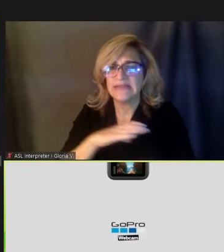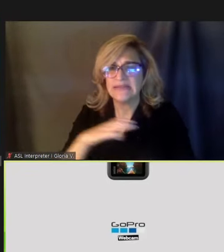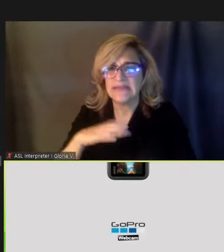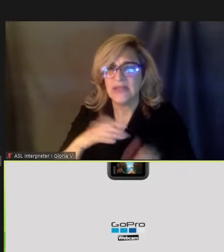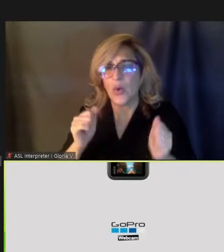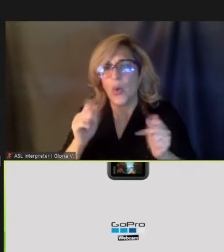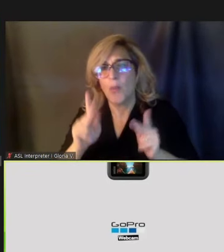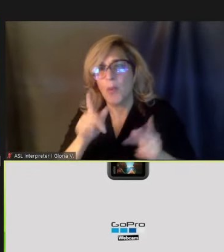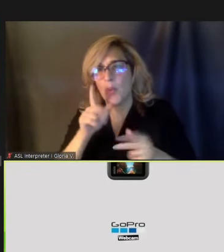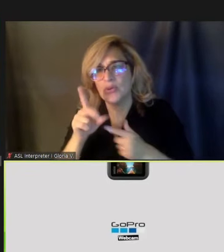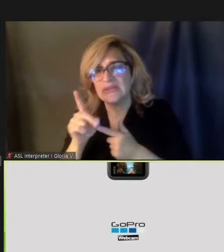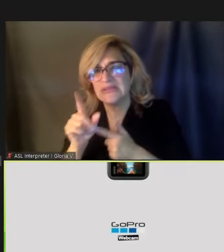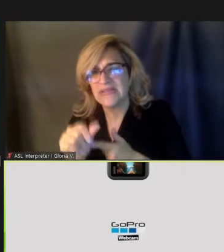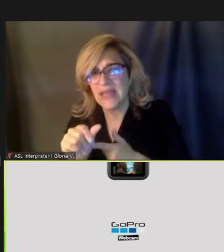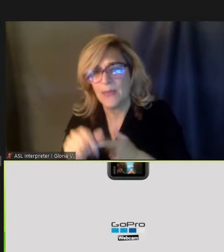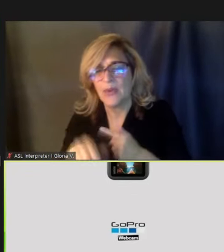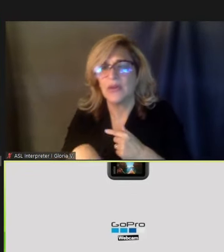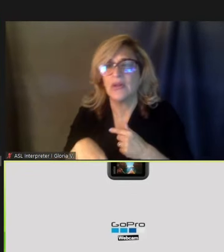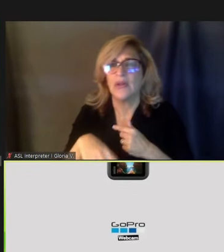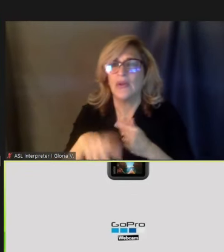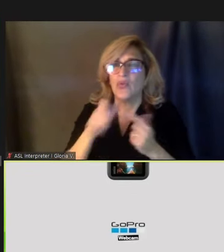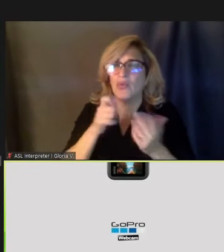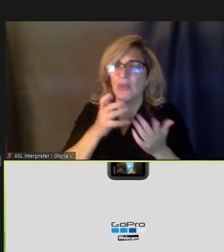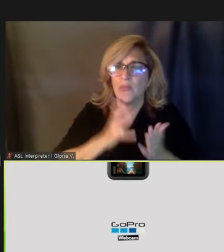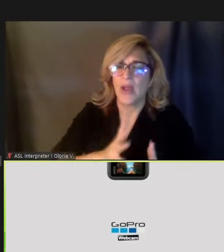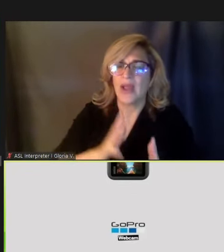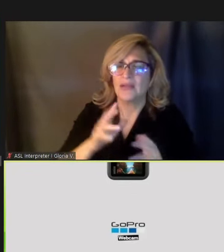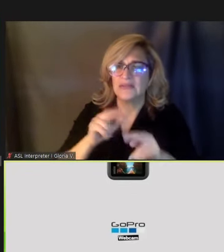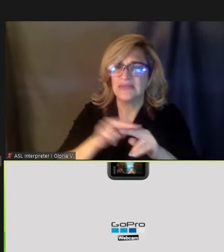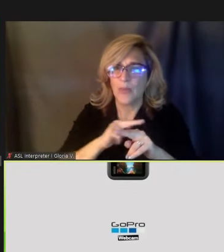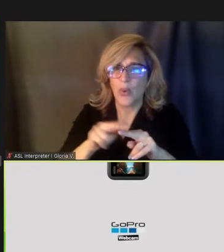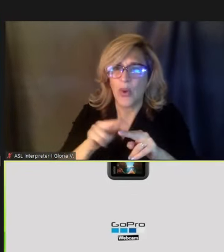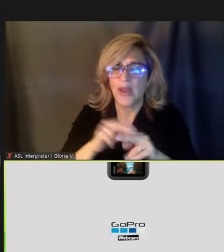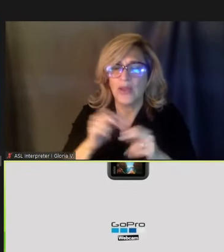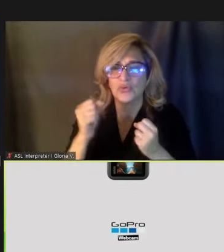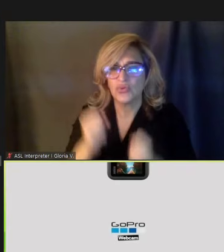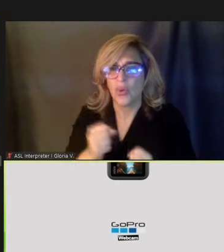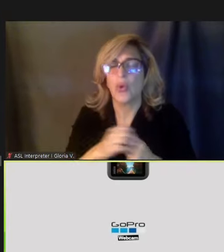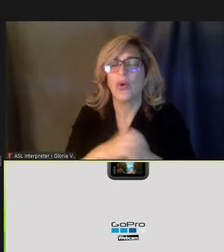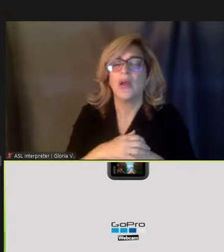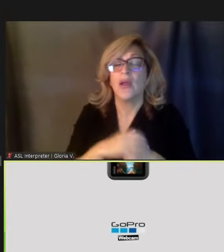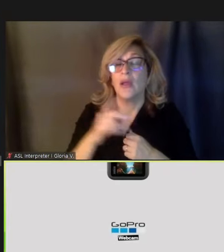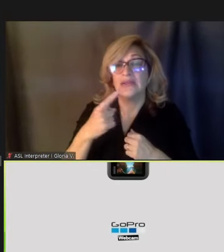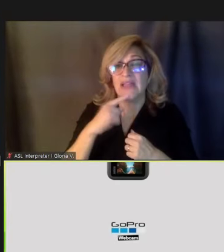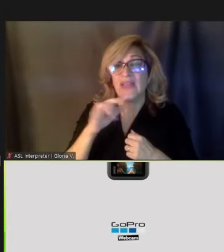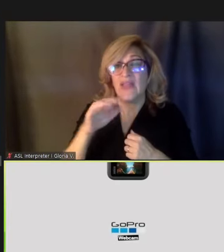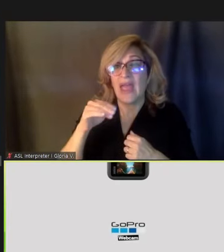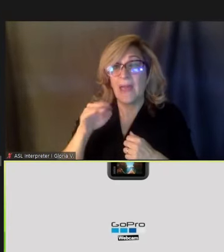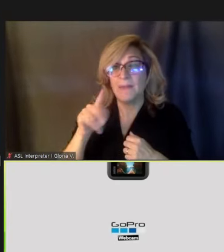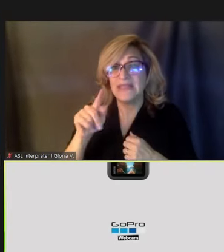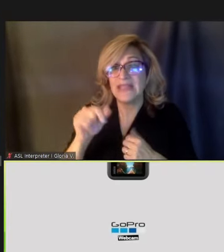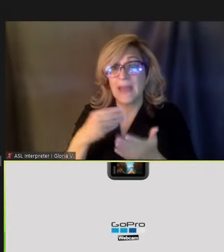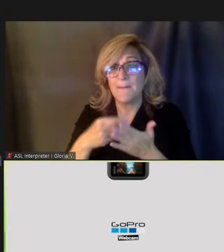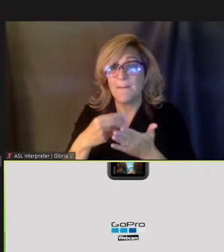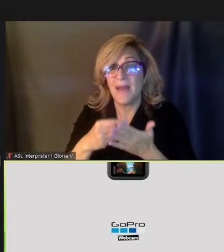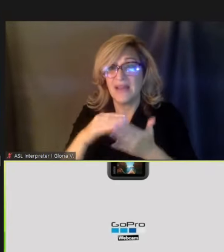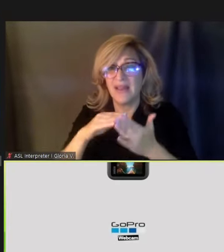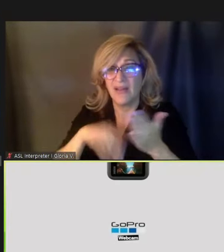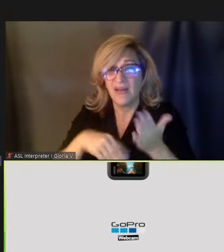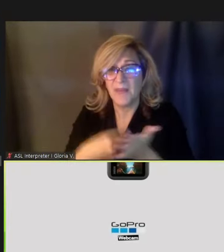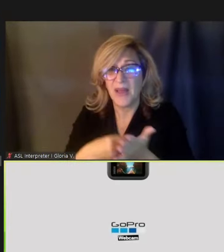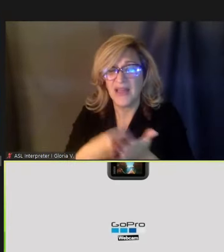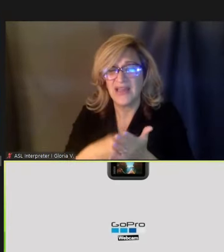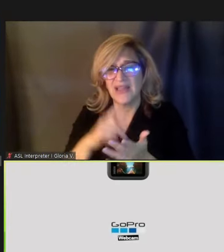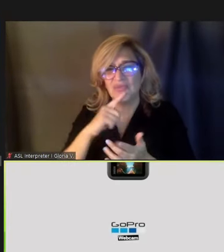in parcels on tightly packed subway cars. And the argument that the MTA is underfunded is a load of garbage. You got